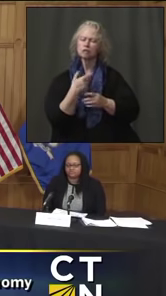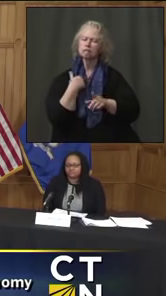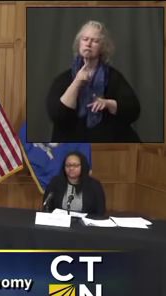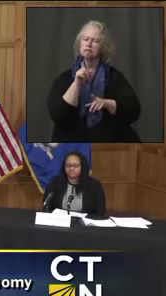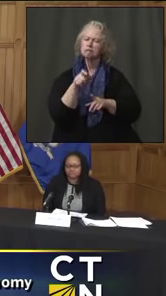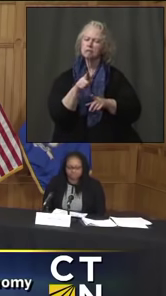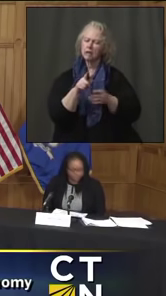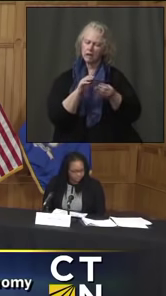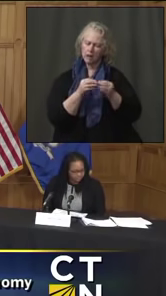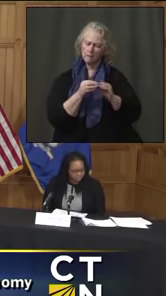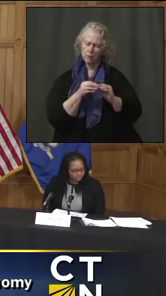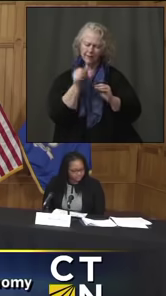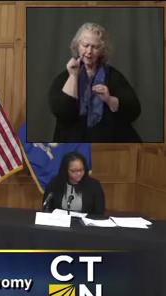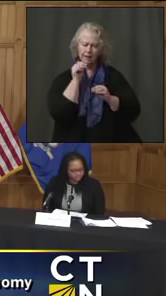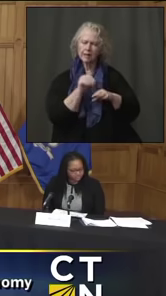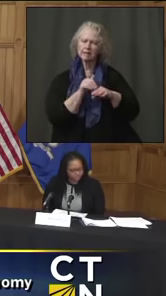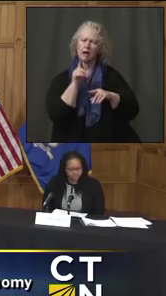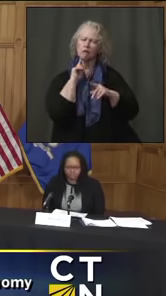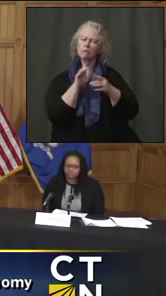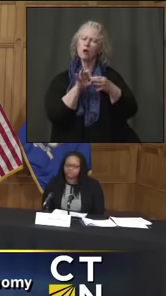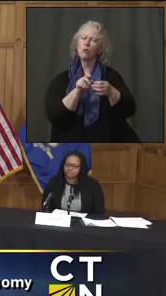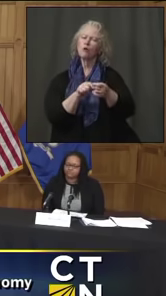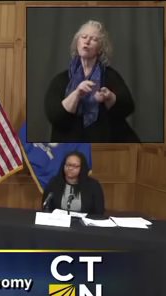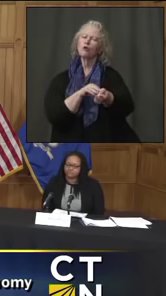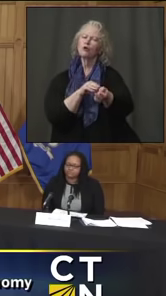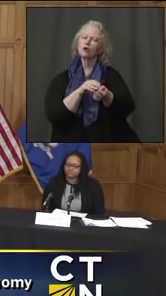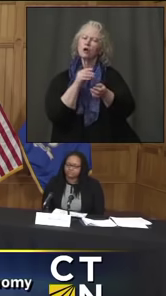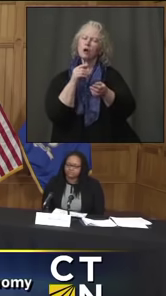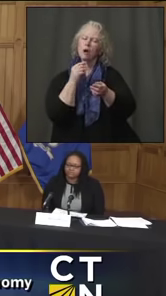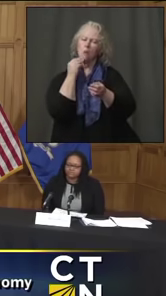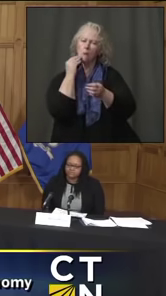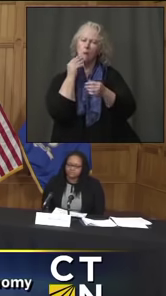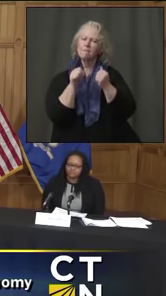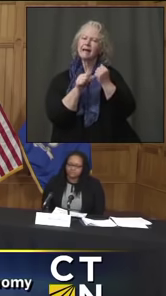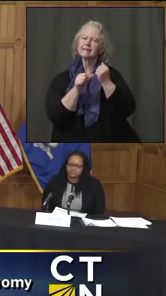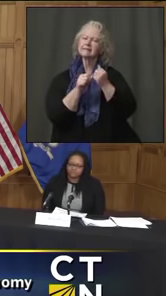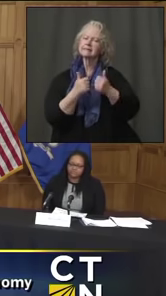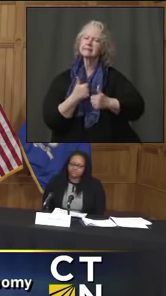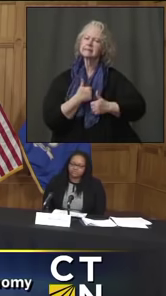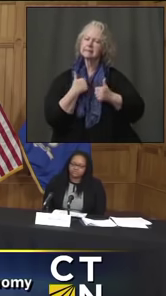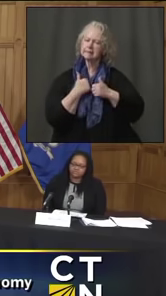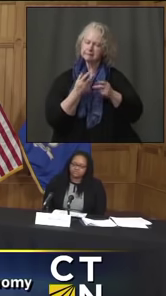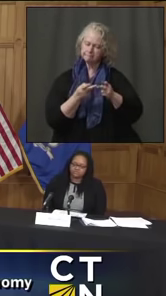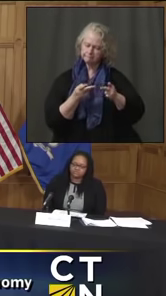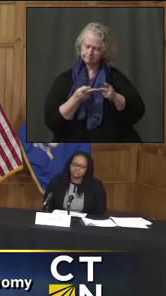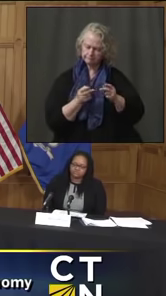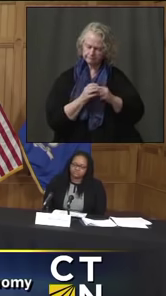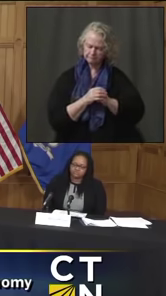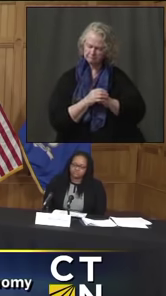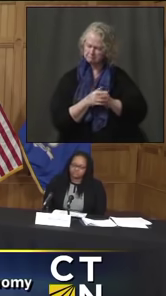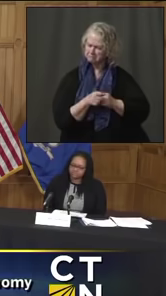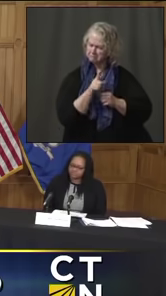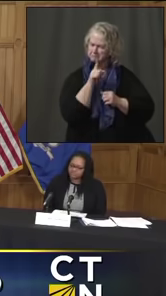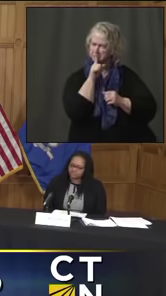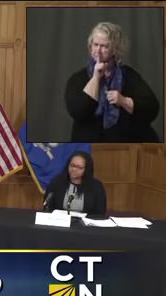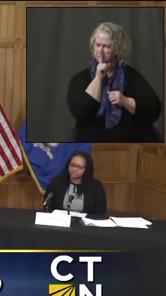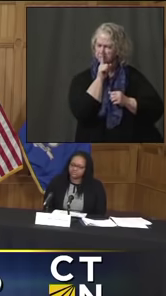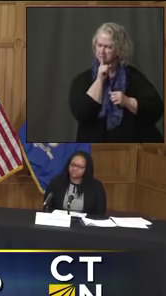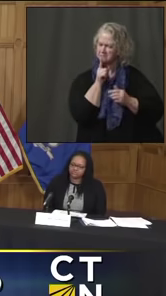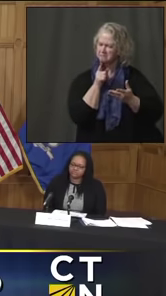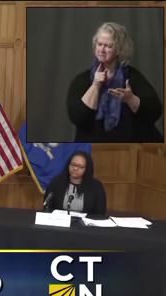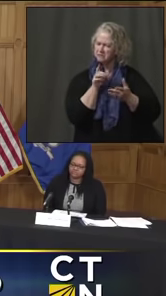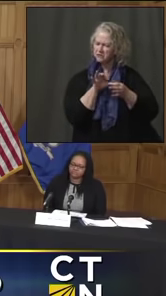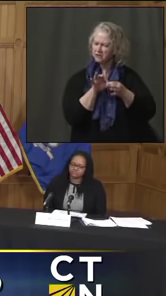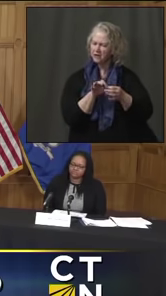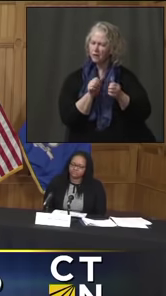that came out last night for nursing homes and assisted living facilities. I saw that there weren't any numbers